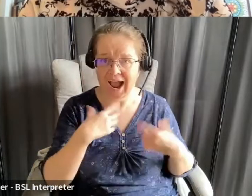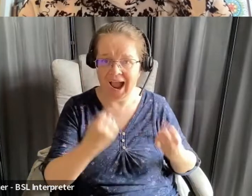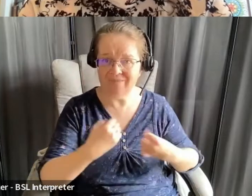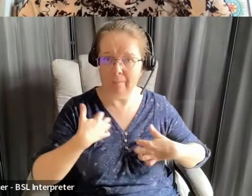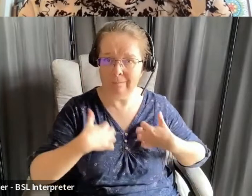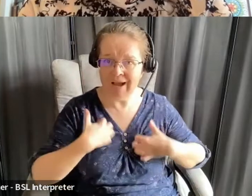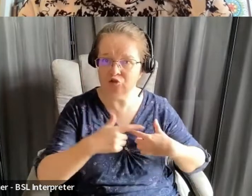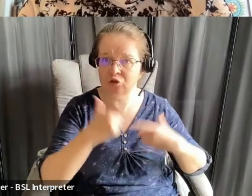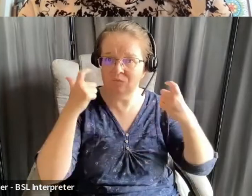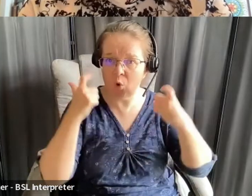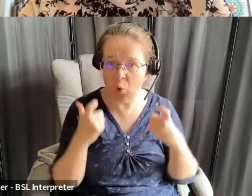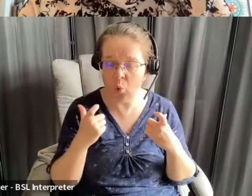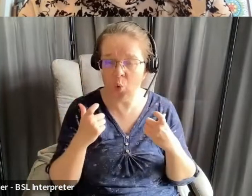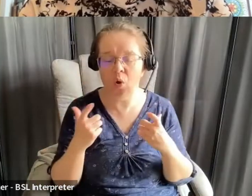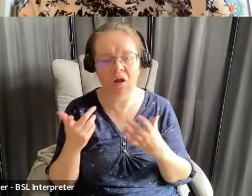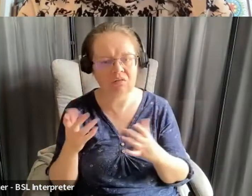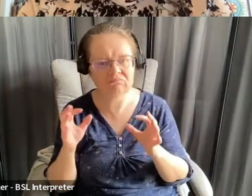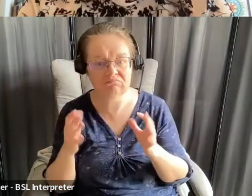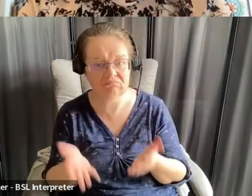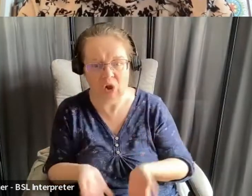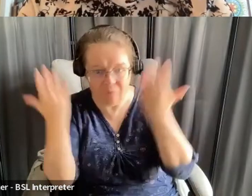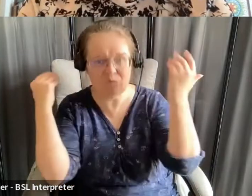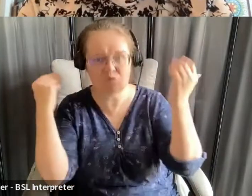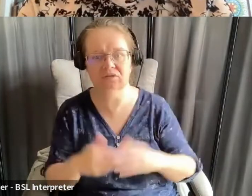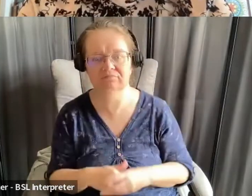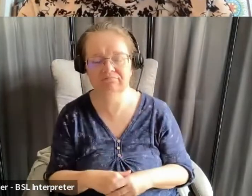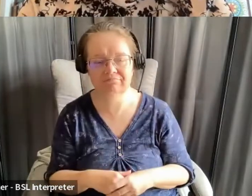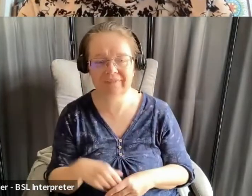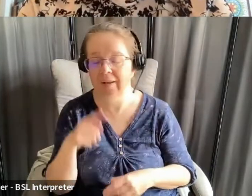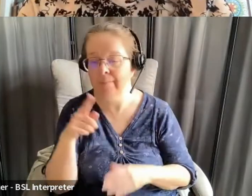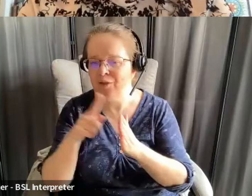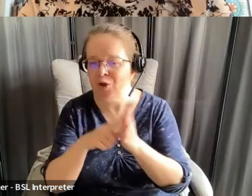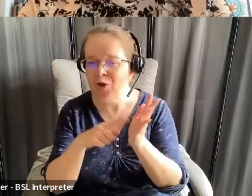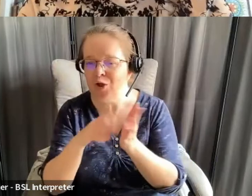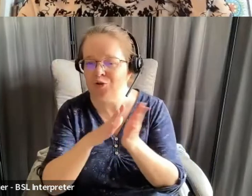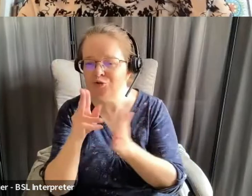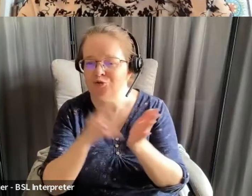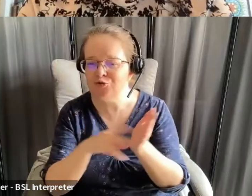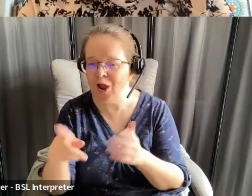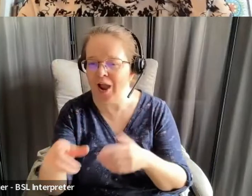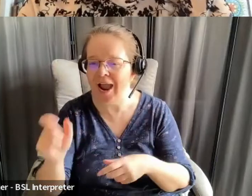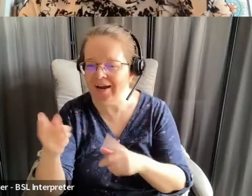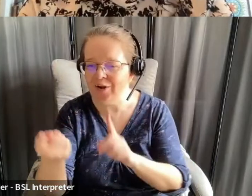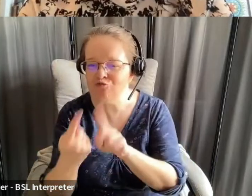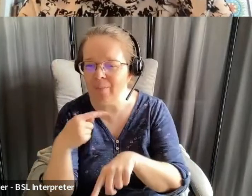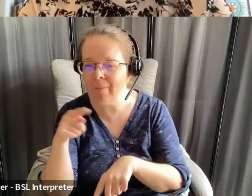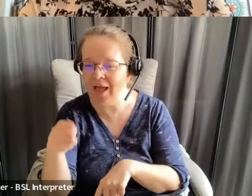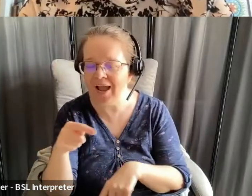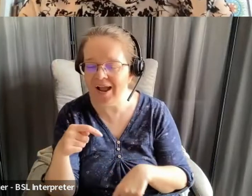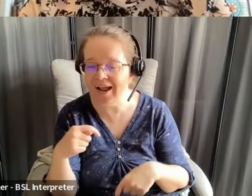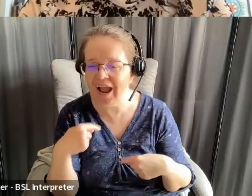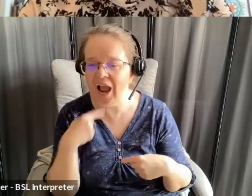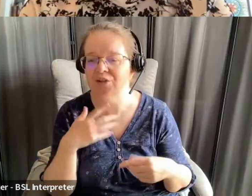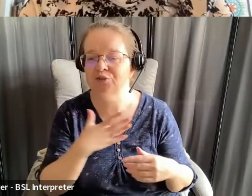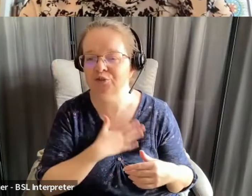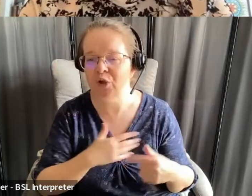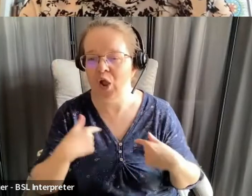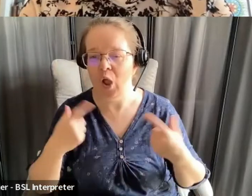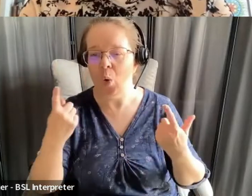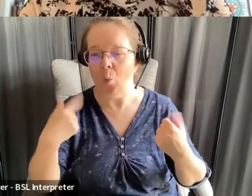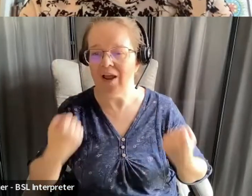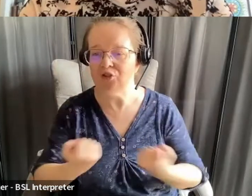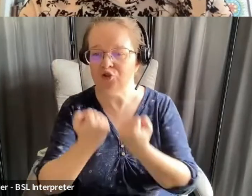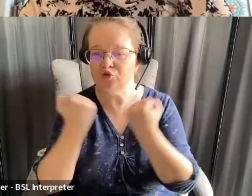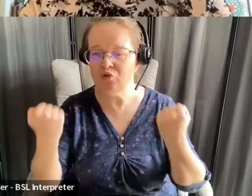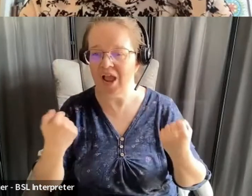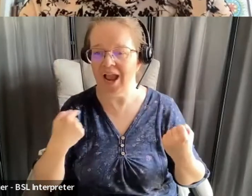it. Yeah. Fantastic. John's just back to us and replied. So he said, one of my strengths with dyslexia